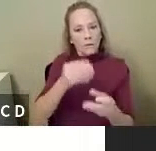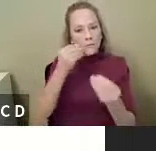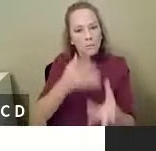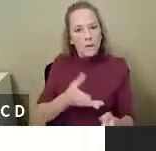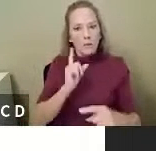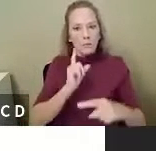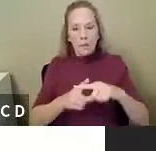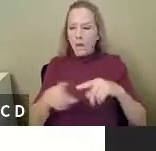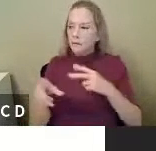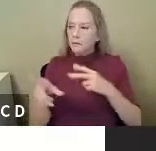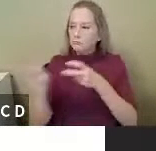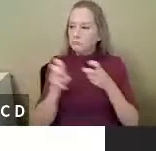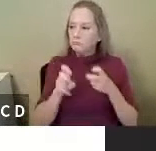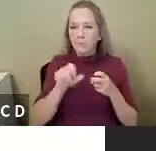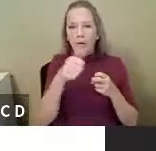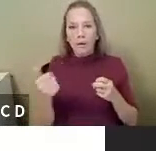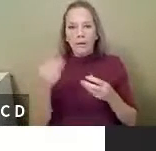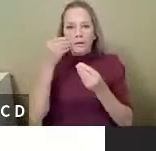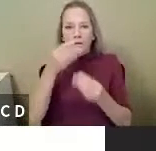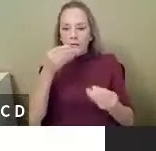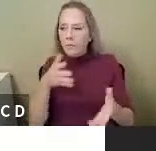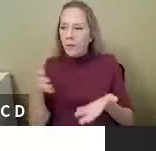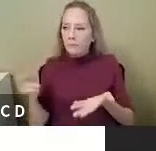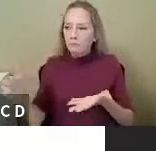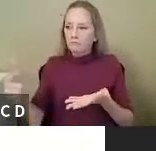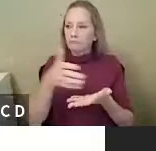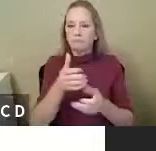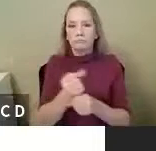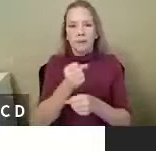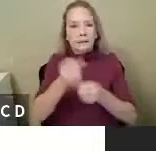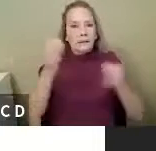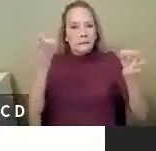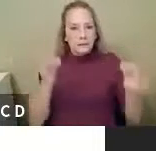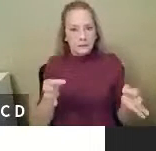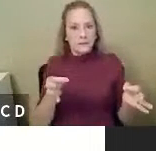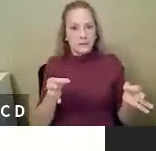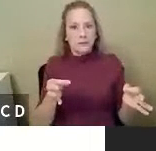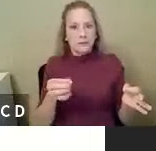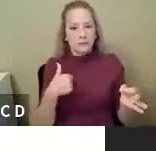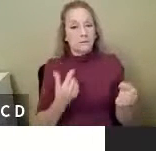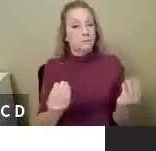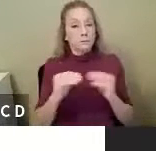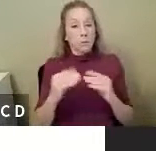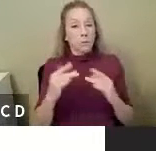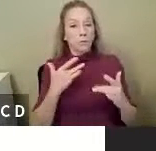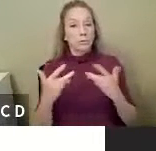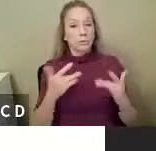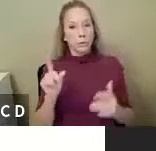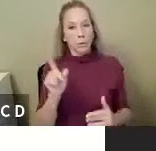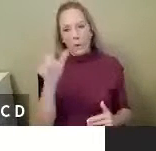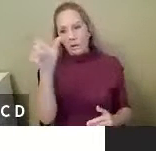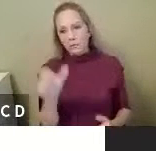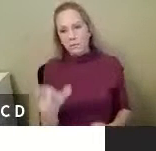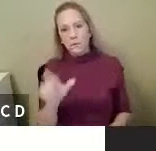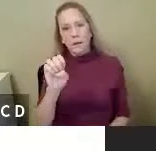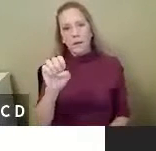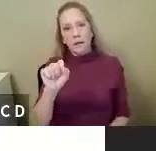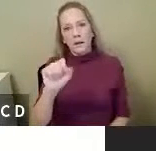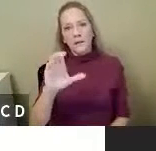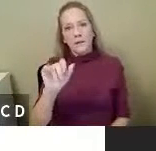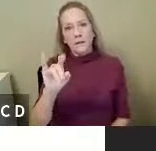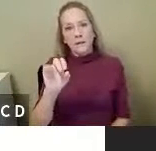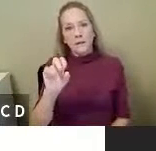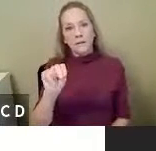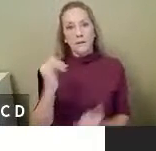information to make decisions. I'm most concerned on the escalation part. Right now, with our